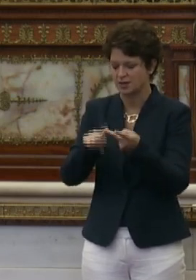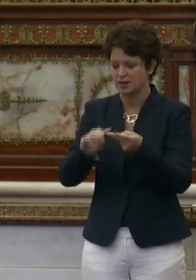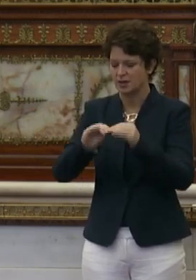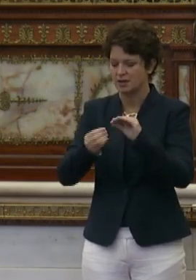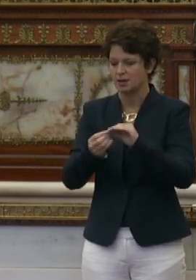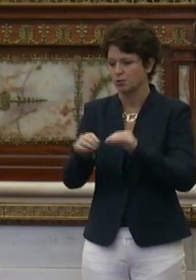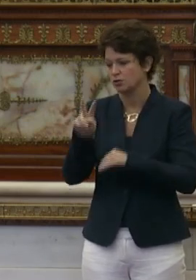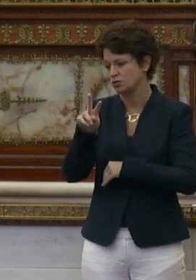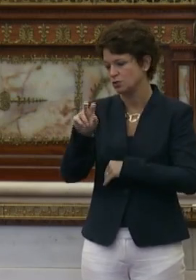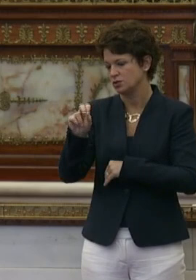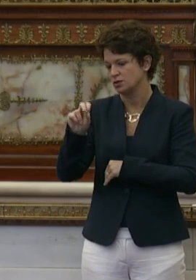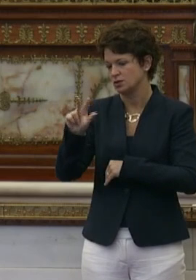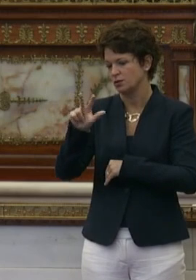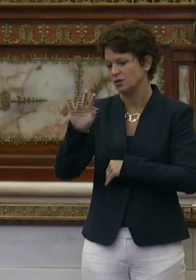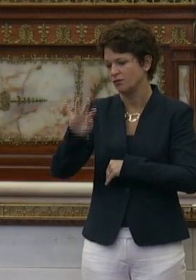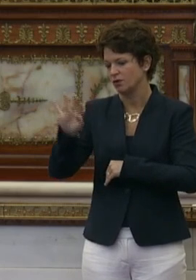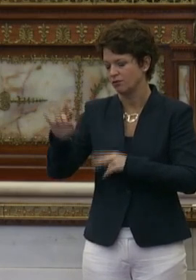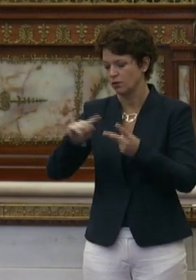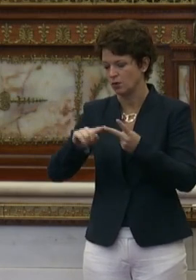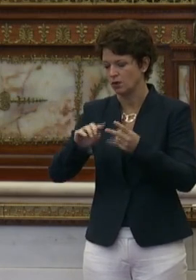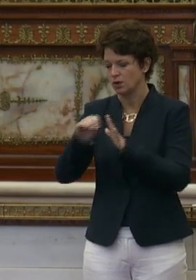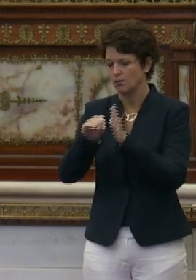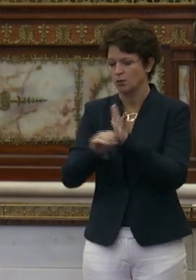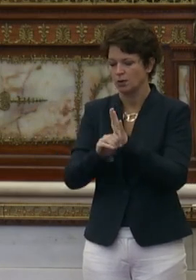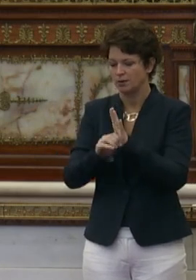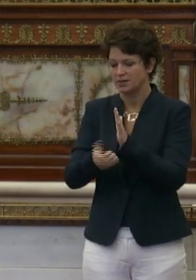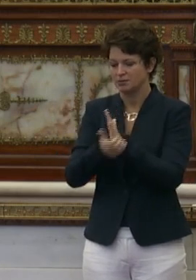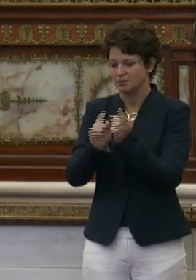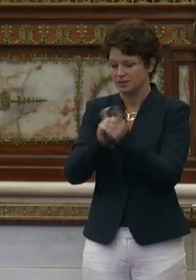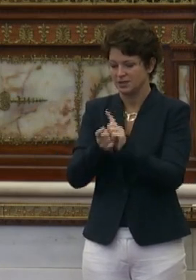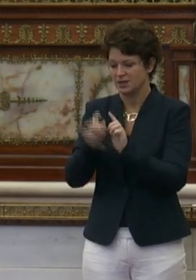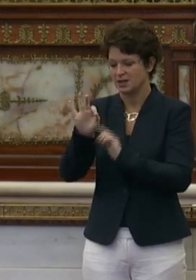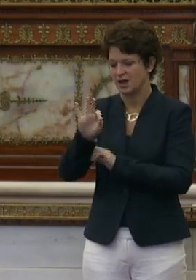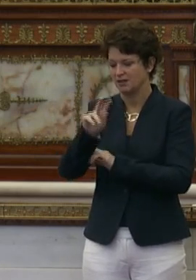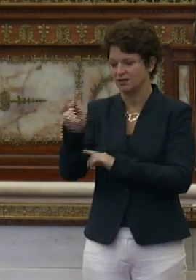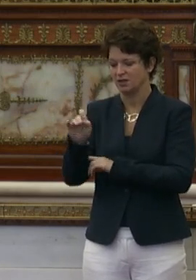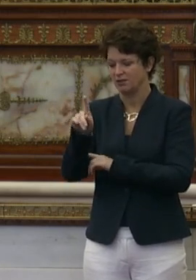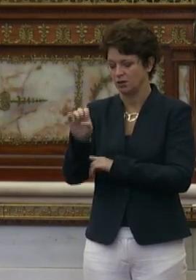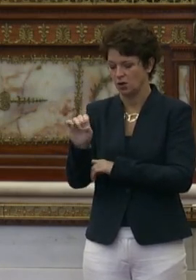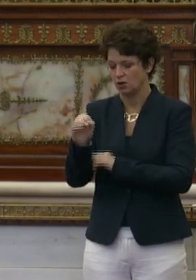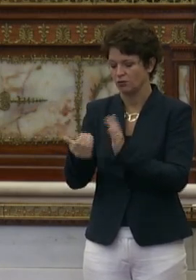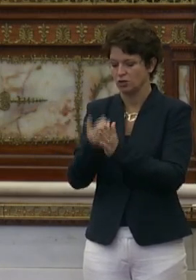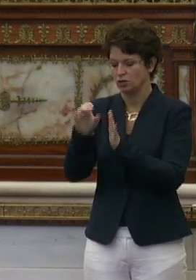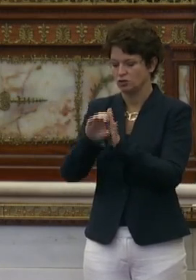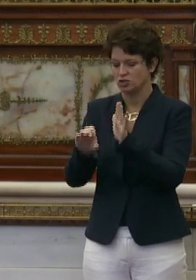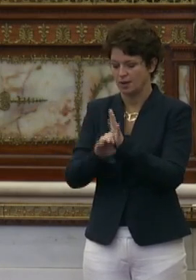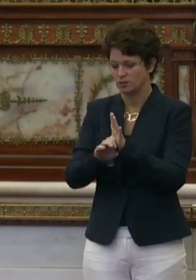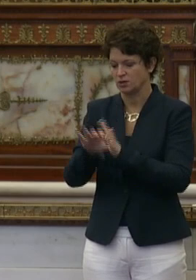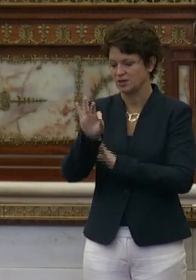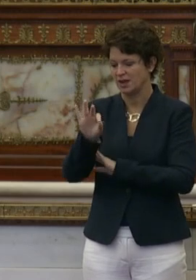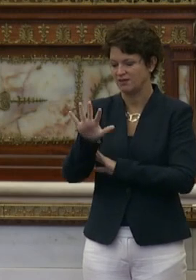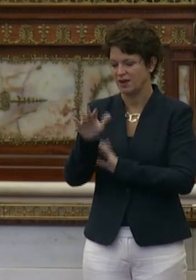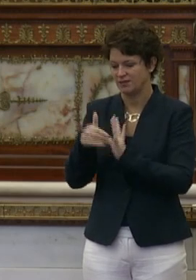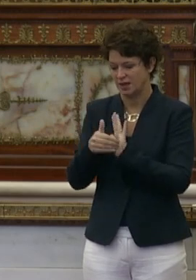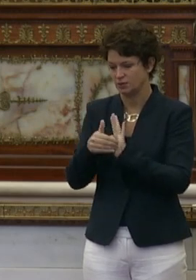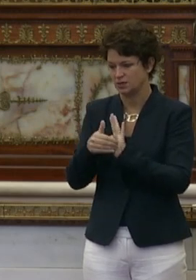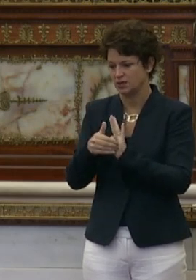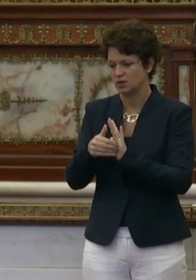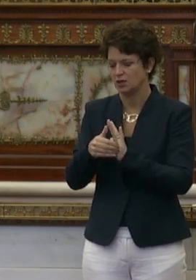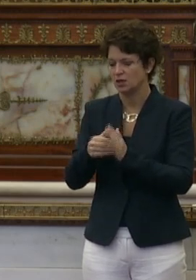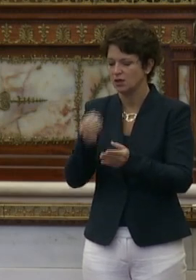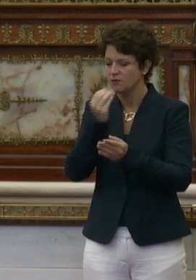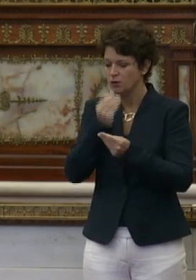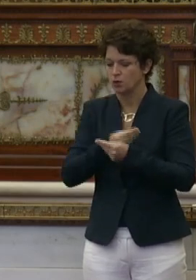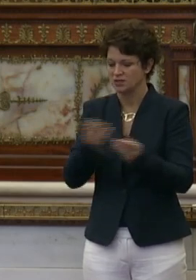Number 200344, entitled an ordinance amending Title 9 of the Philadelphia Code to create a new Chapter 9-5000, entitled